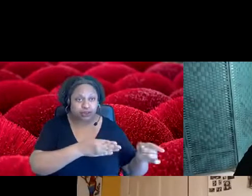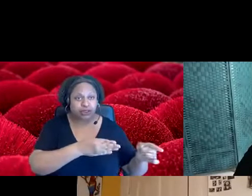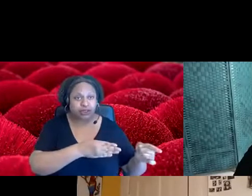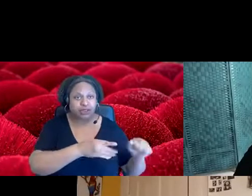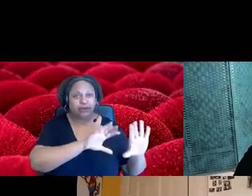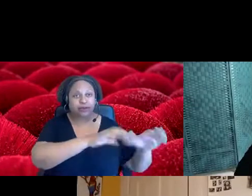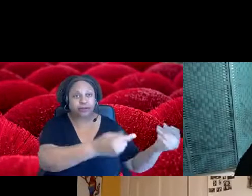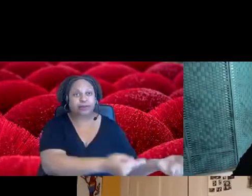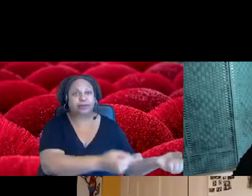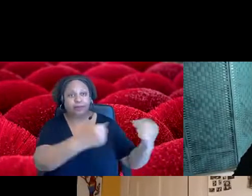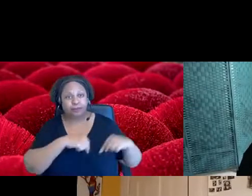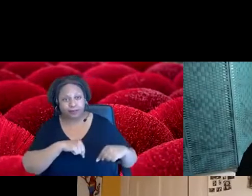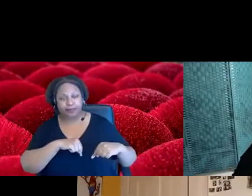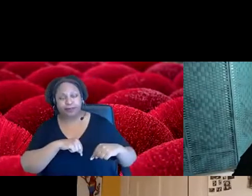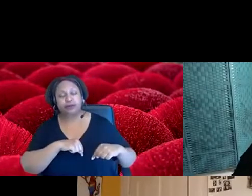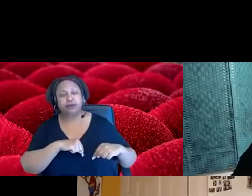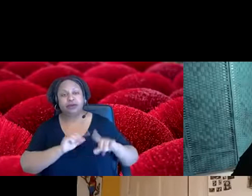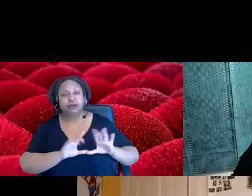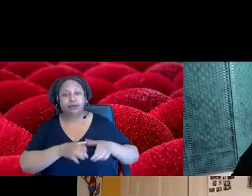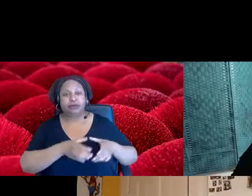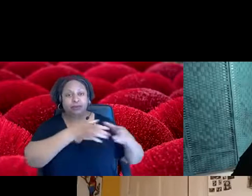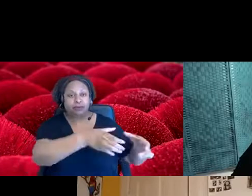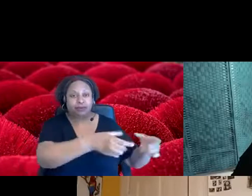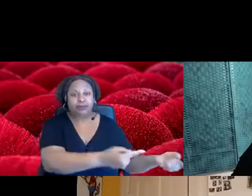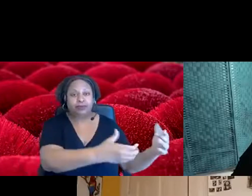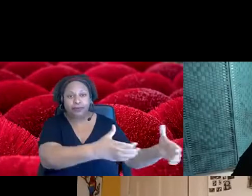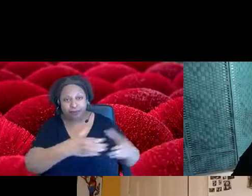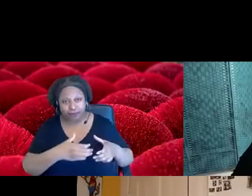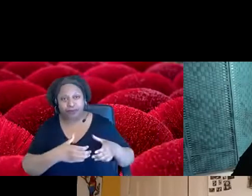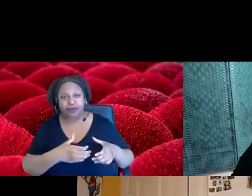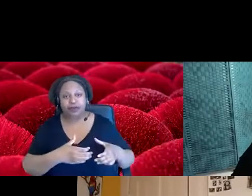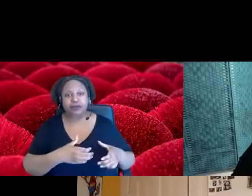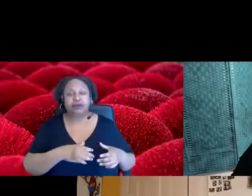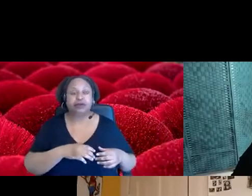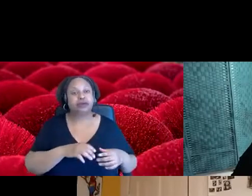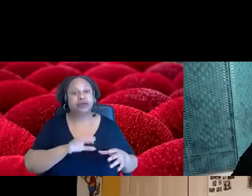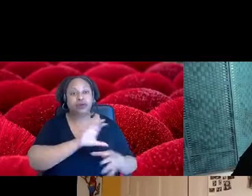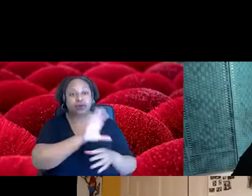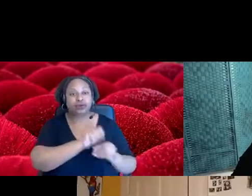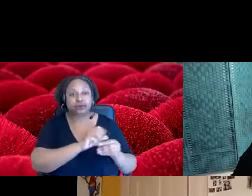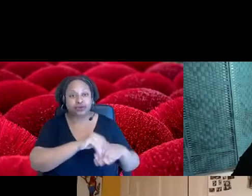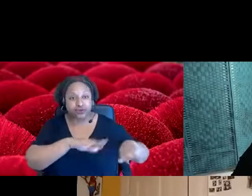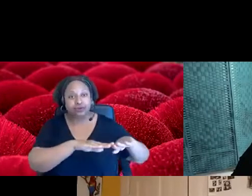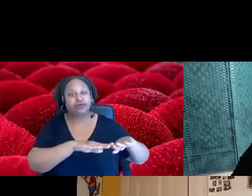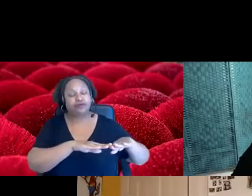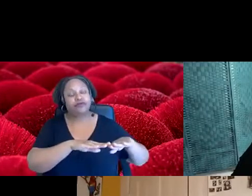became the reserve space from New Credit was then transferred